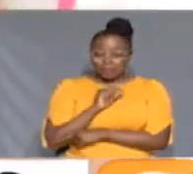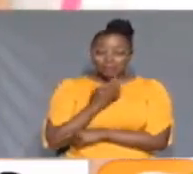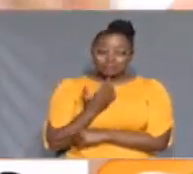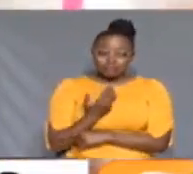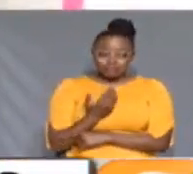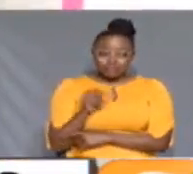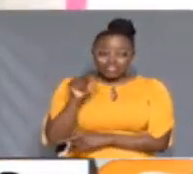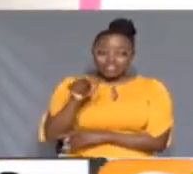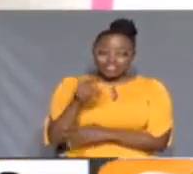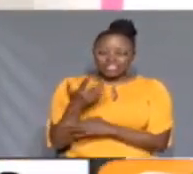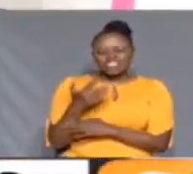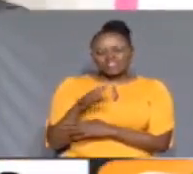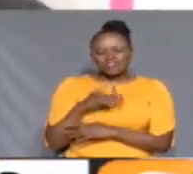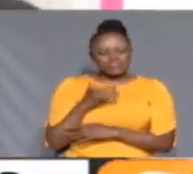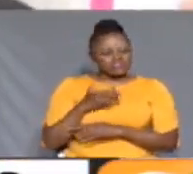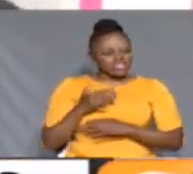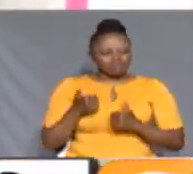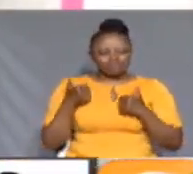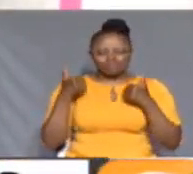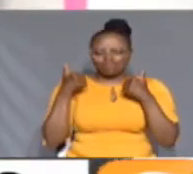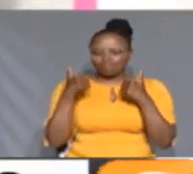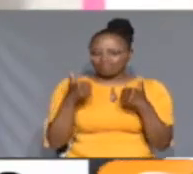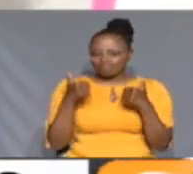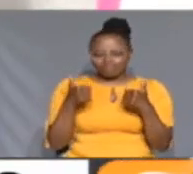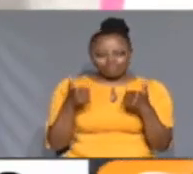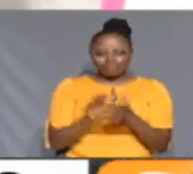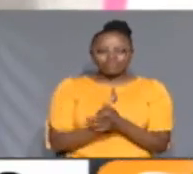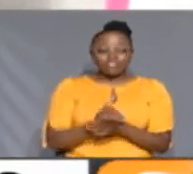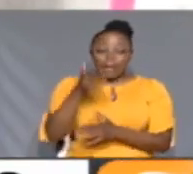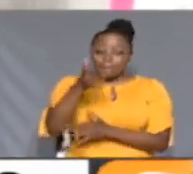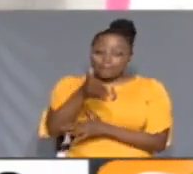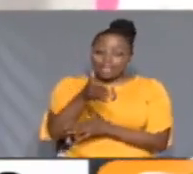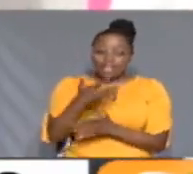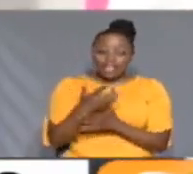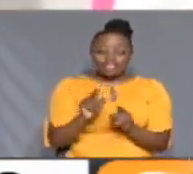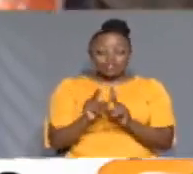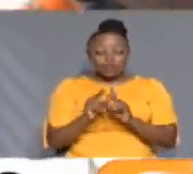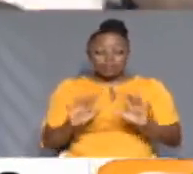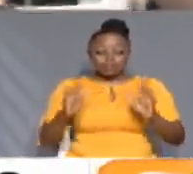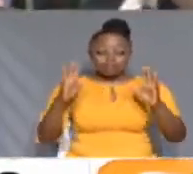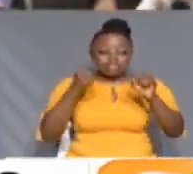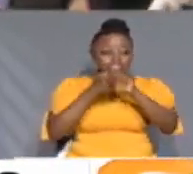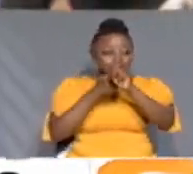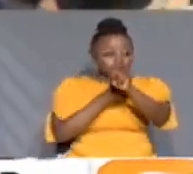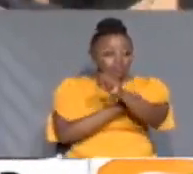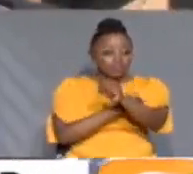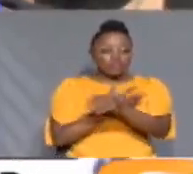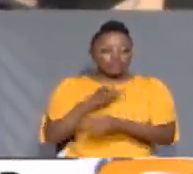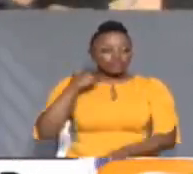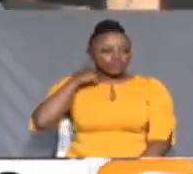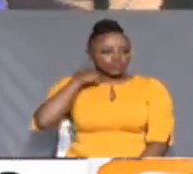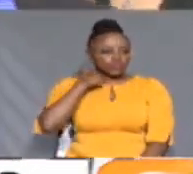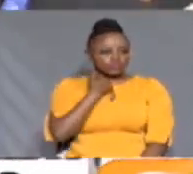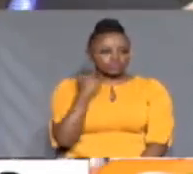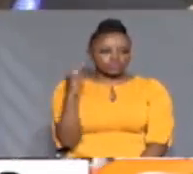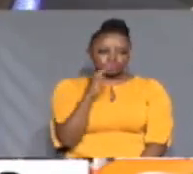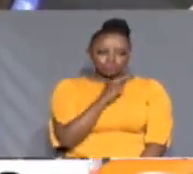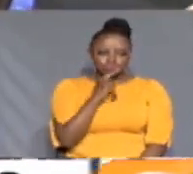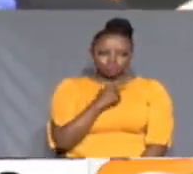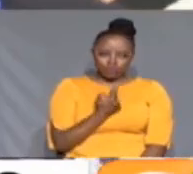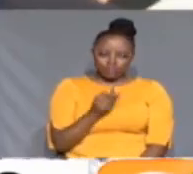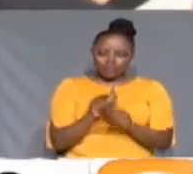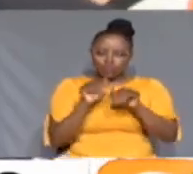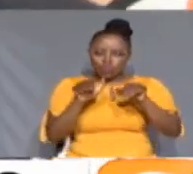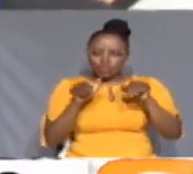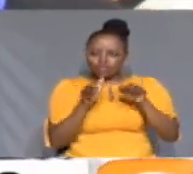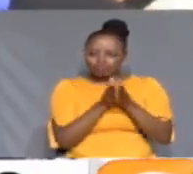a fulfilling thing. We've been here, we've been cheering up. It was so sweet. We have